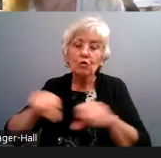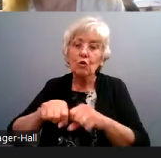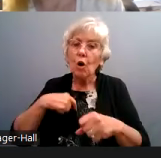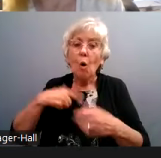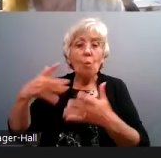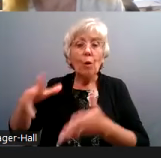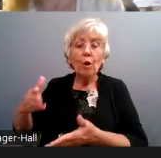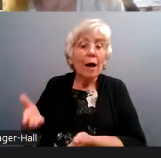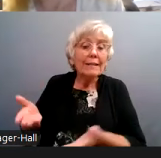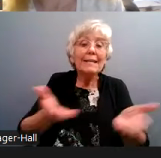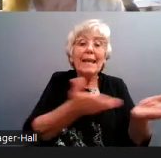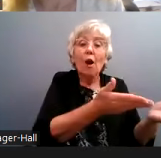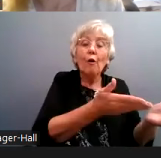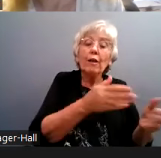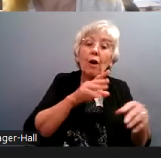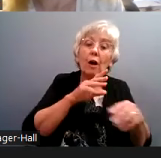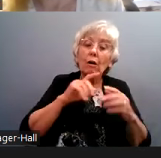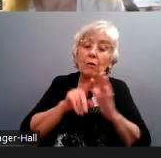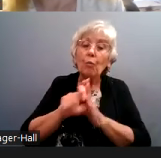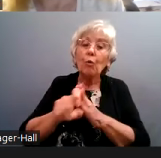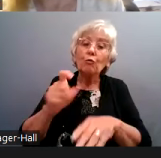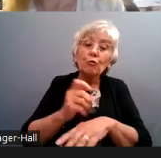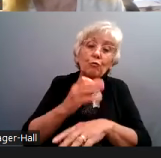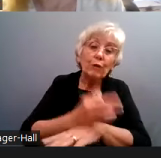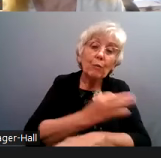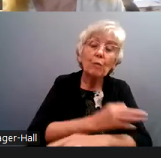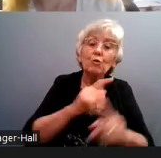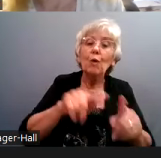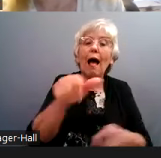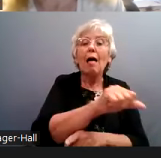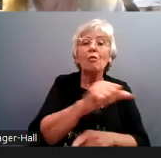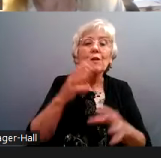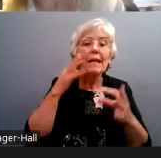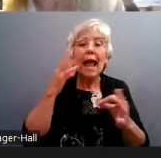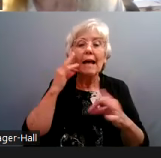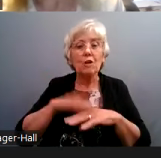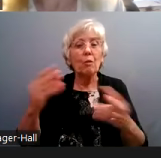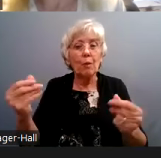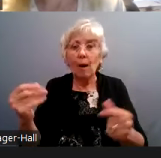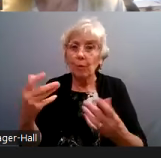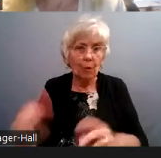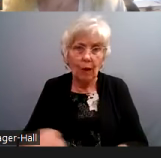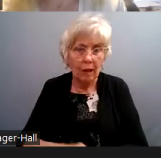our ringworm to any of the cats that we have on the property.